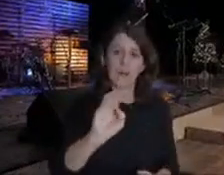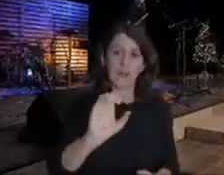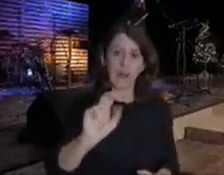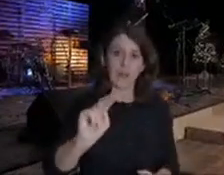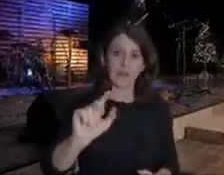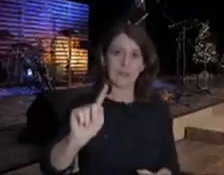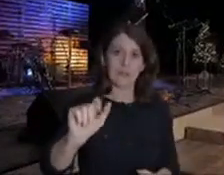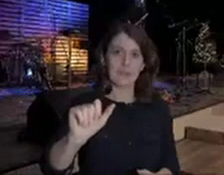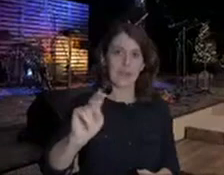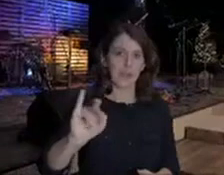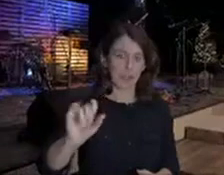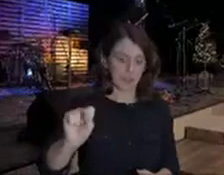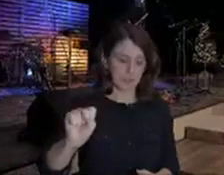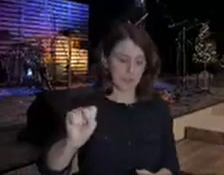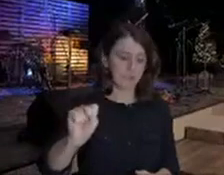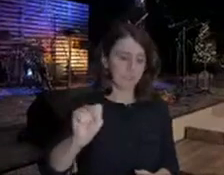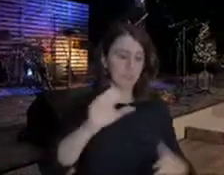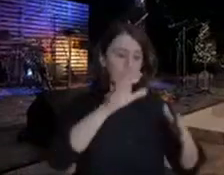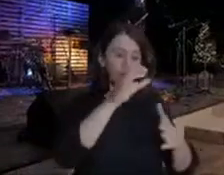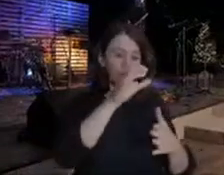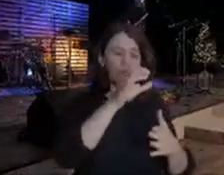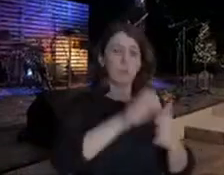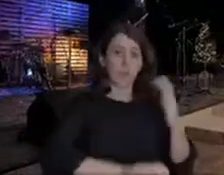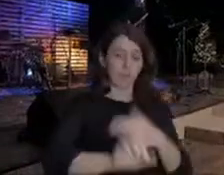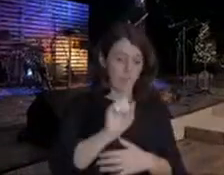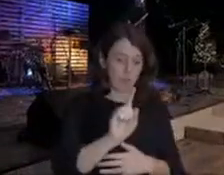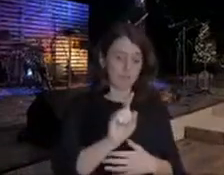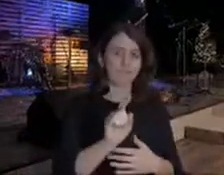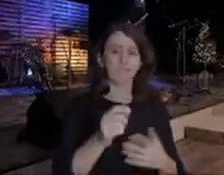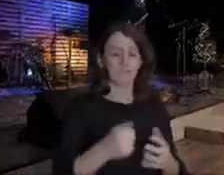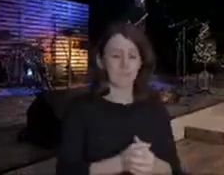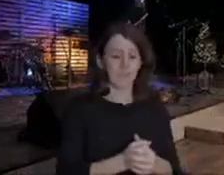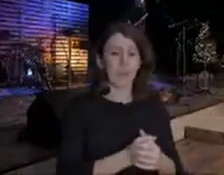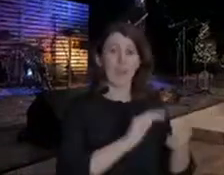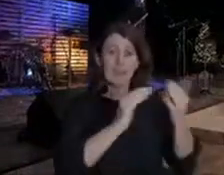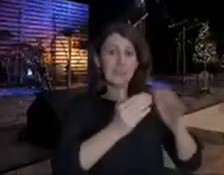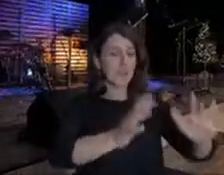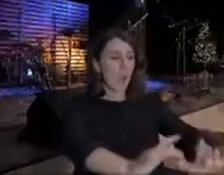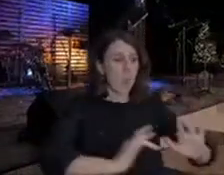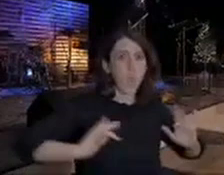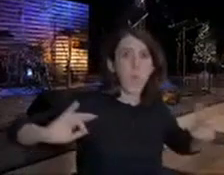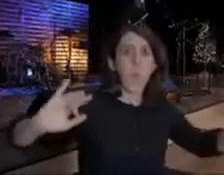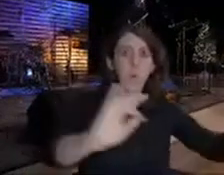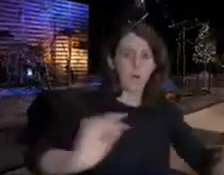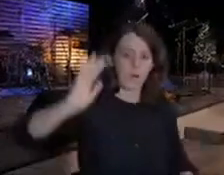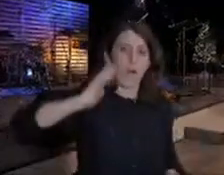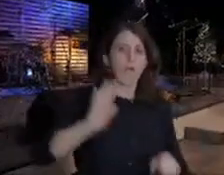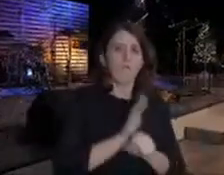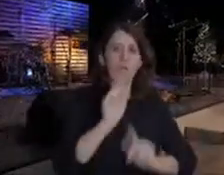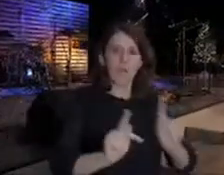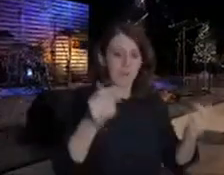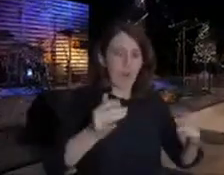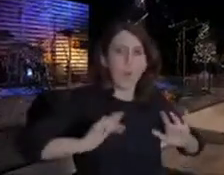Right, Lamentations starts with this: how deserted lies the city, once so full of people. Right, it goes